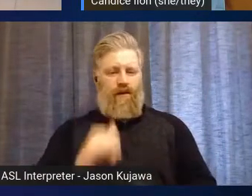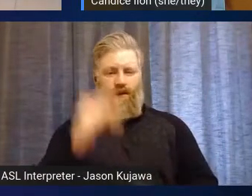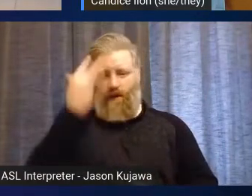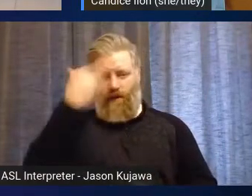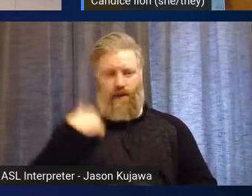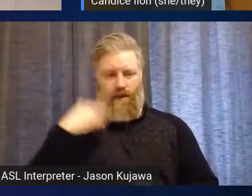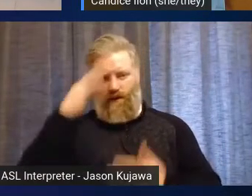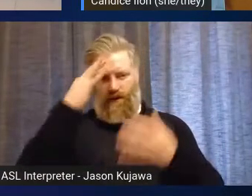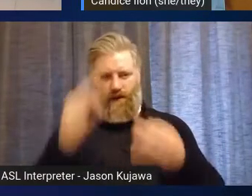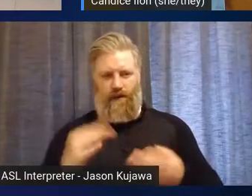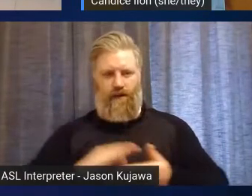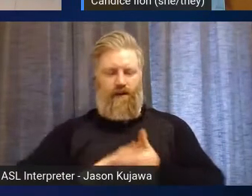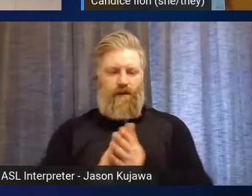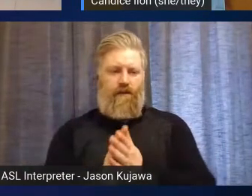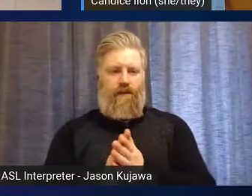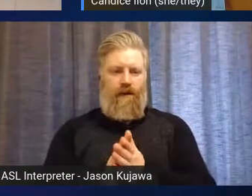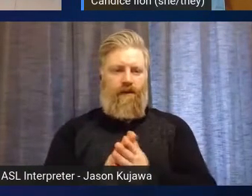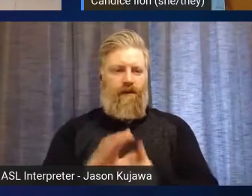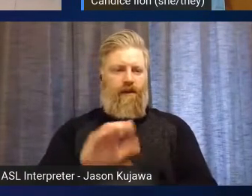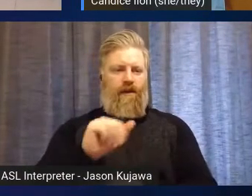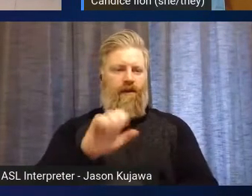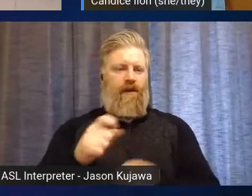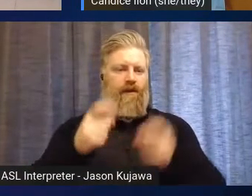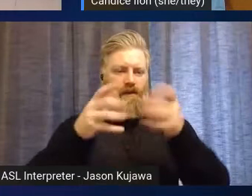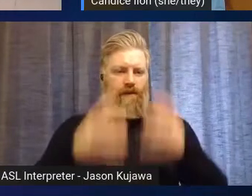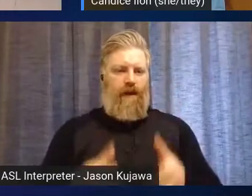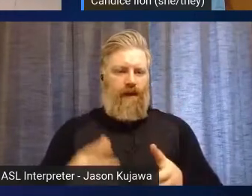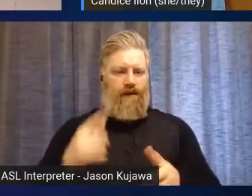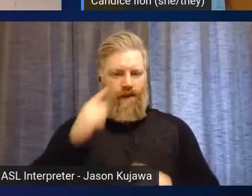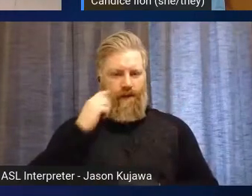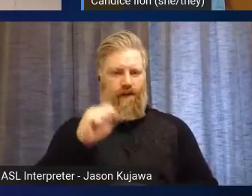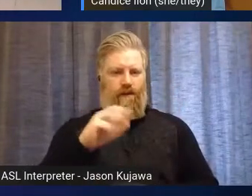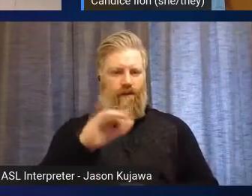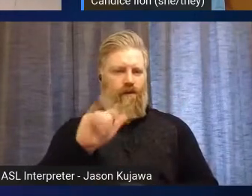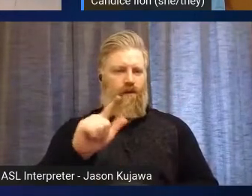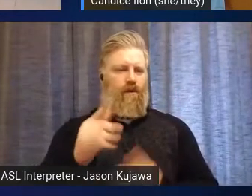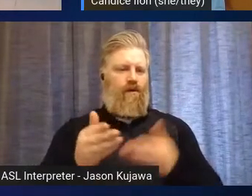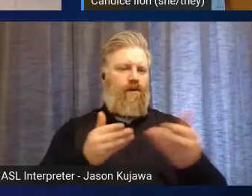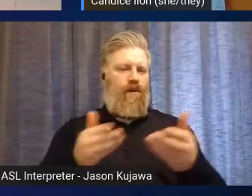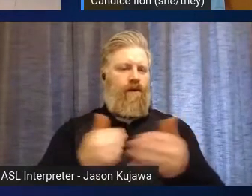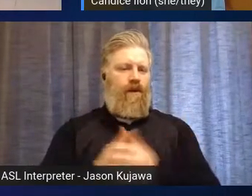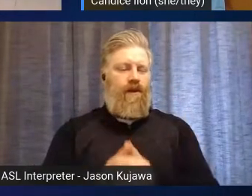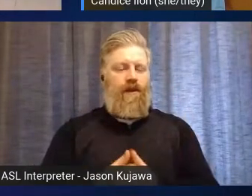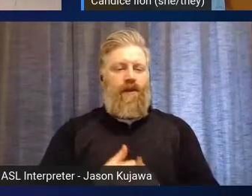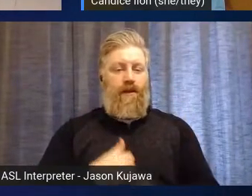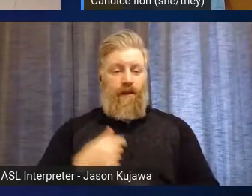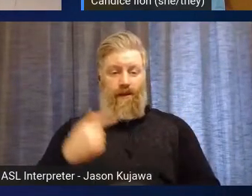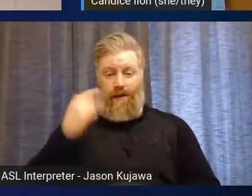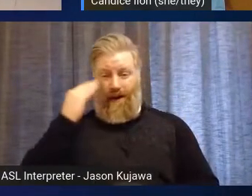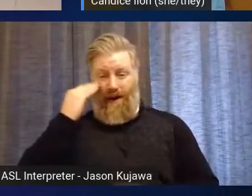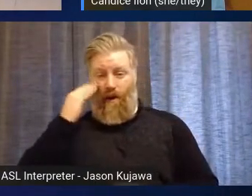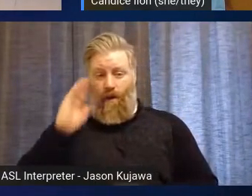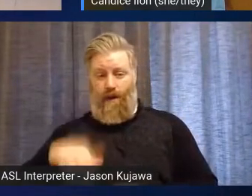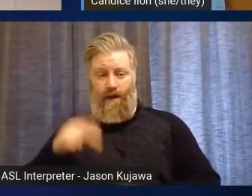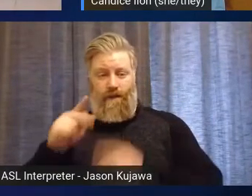as a resettlement case manager at Church World Service. I don't want the newly arrived refugees struggle